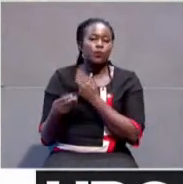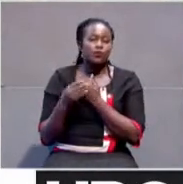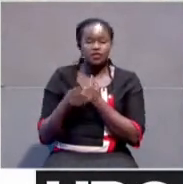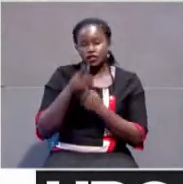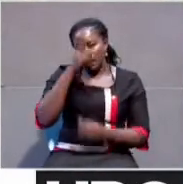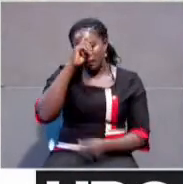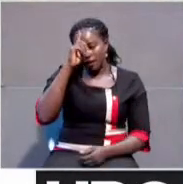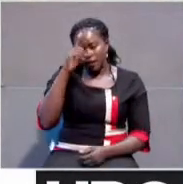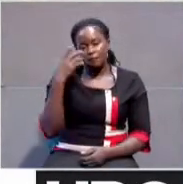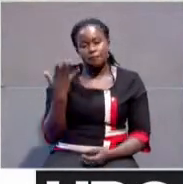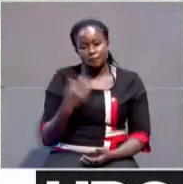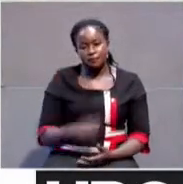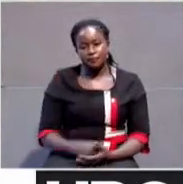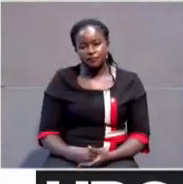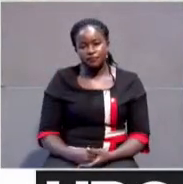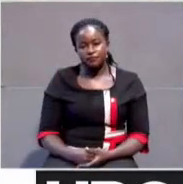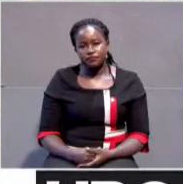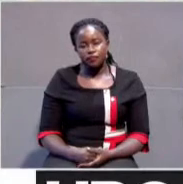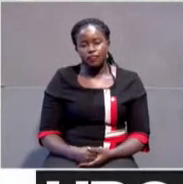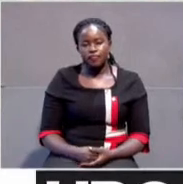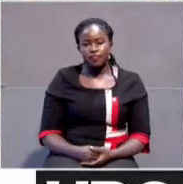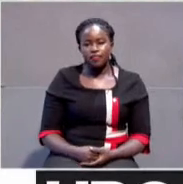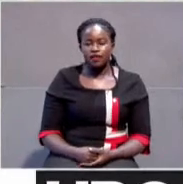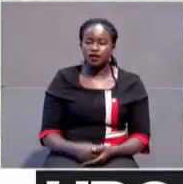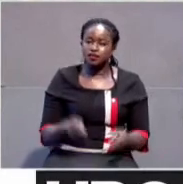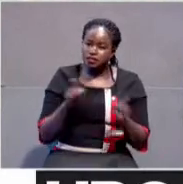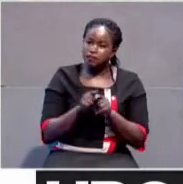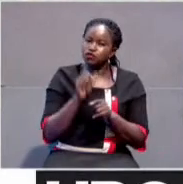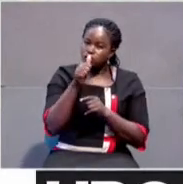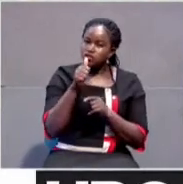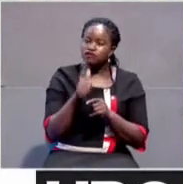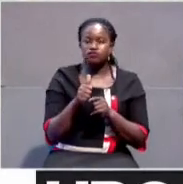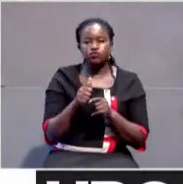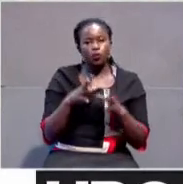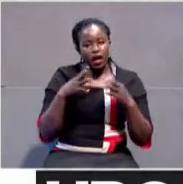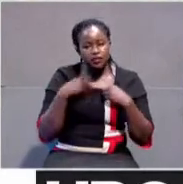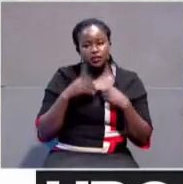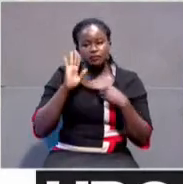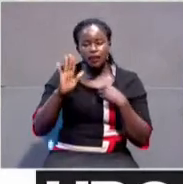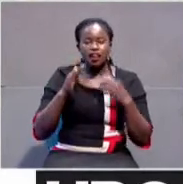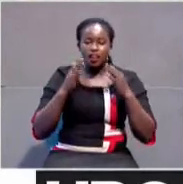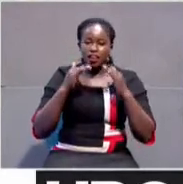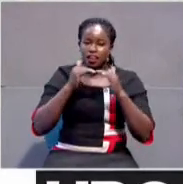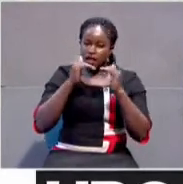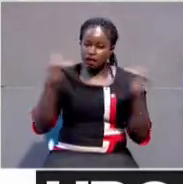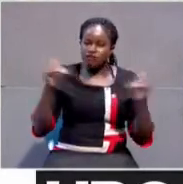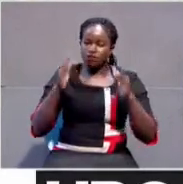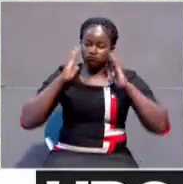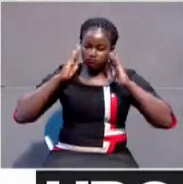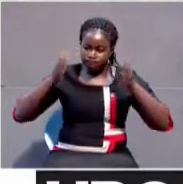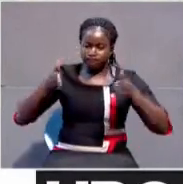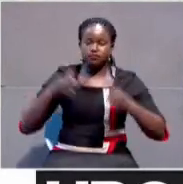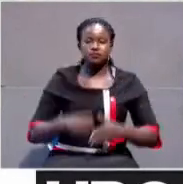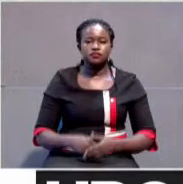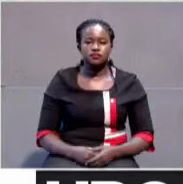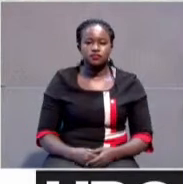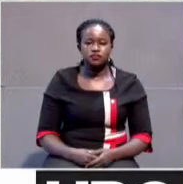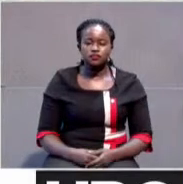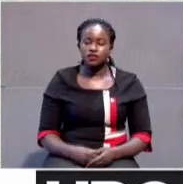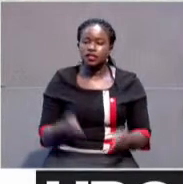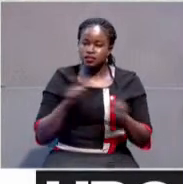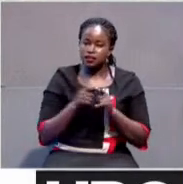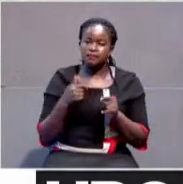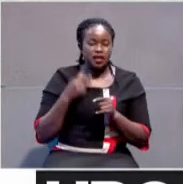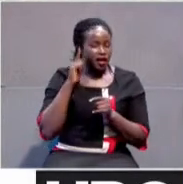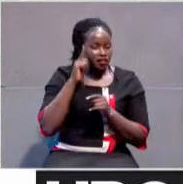the Kabaka, to adopt his level of determination. That, I think, will